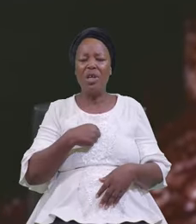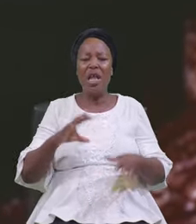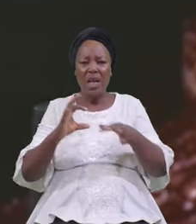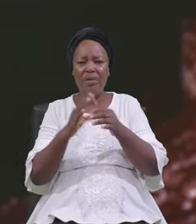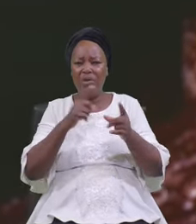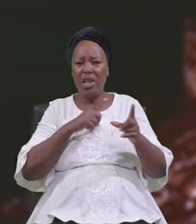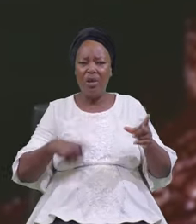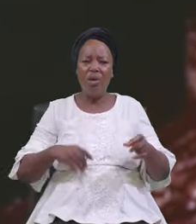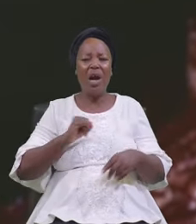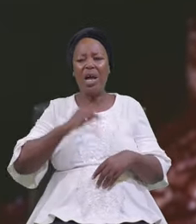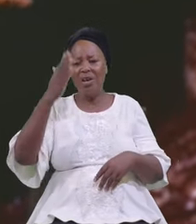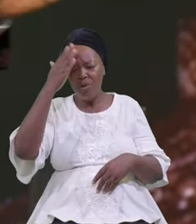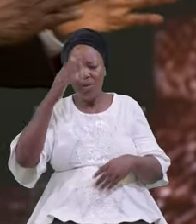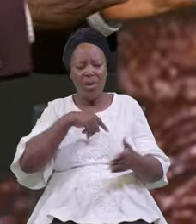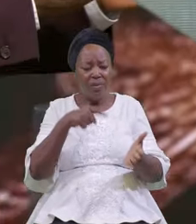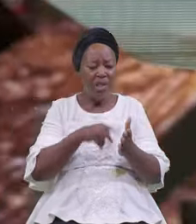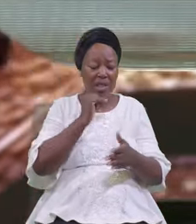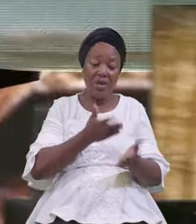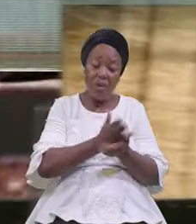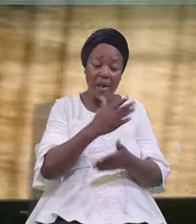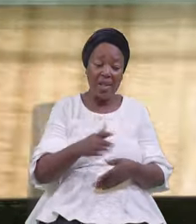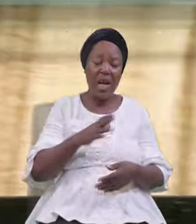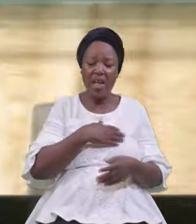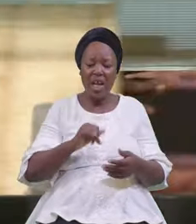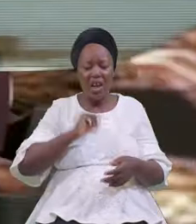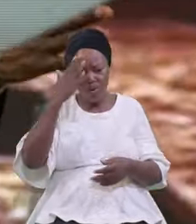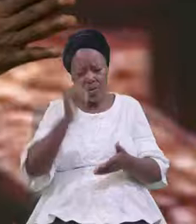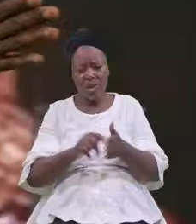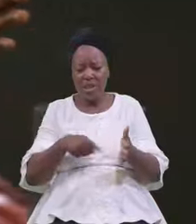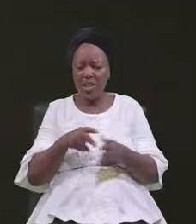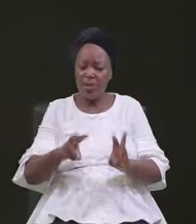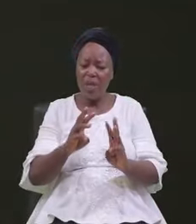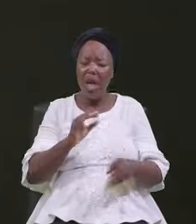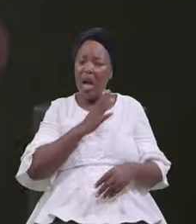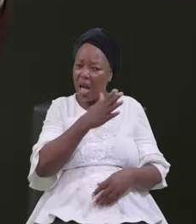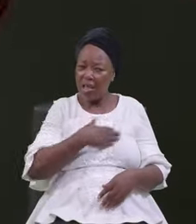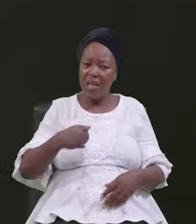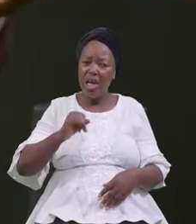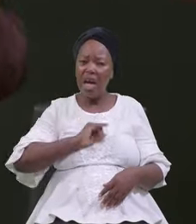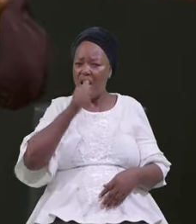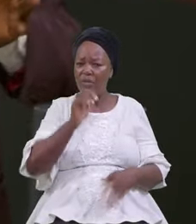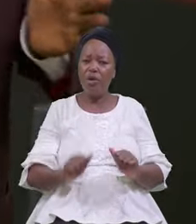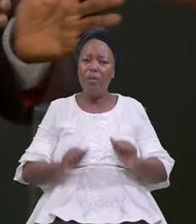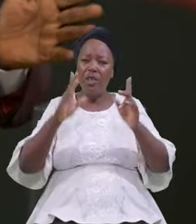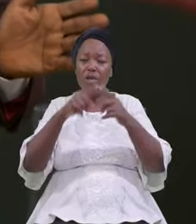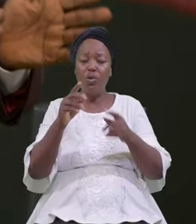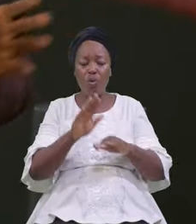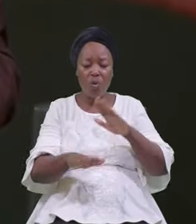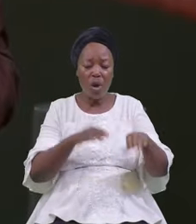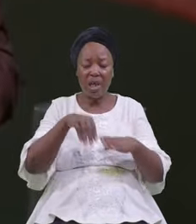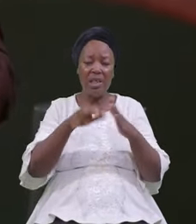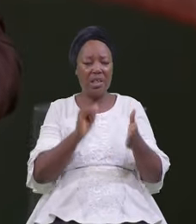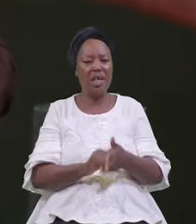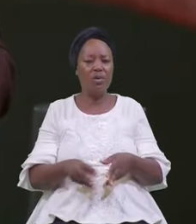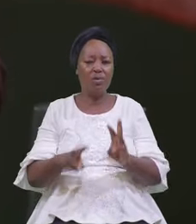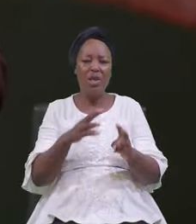I know this is the way, and I'm committed to walking in that way. The reason we cannot, you know,